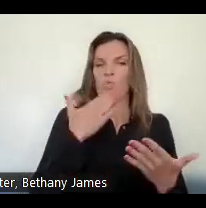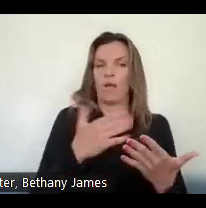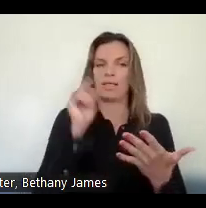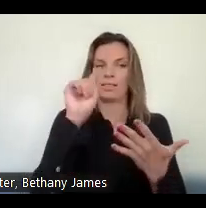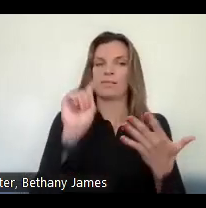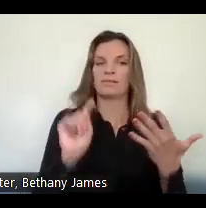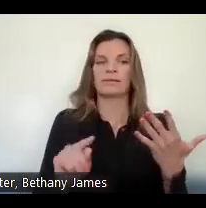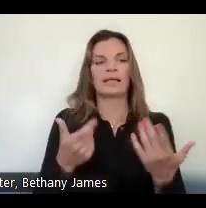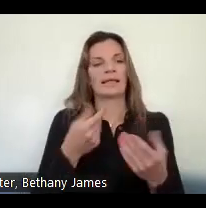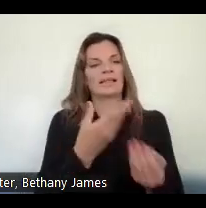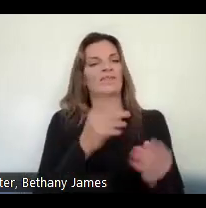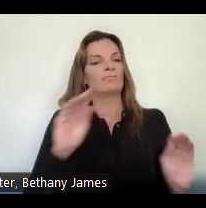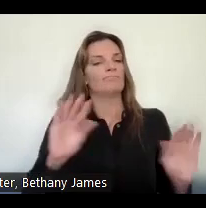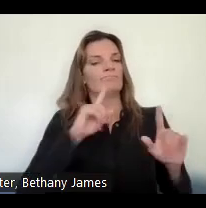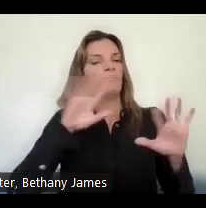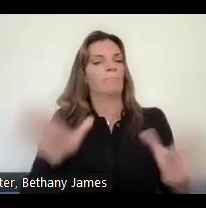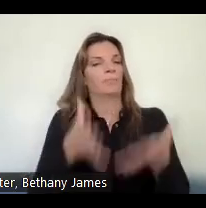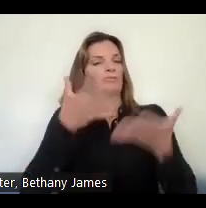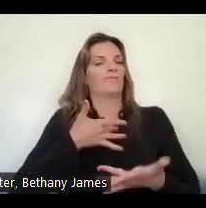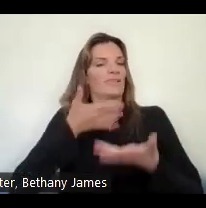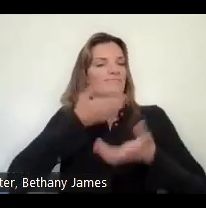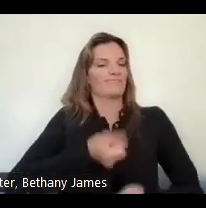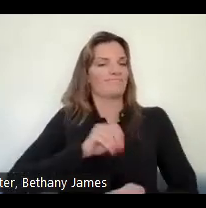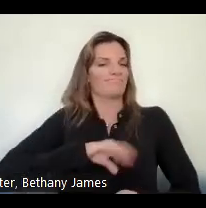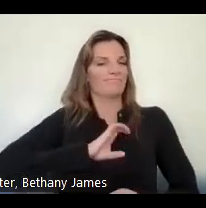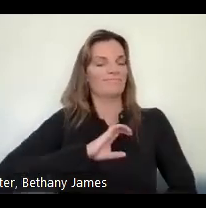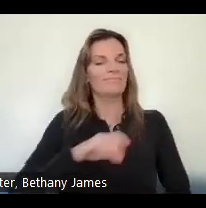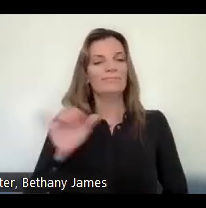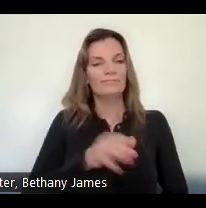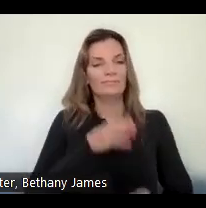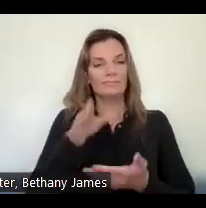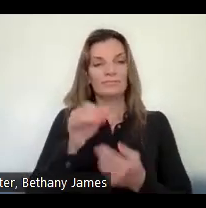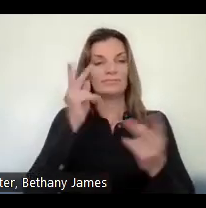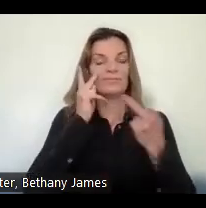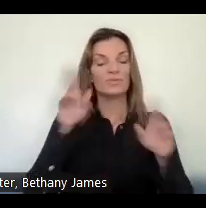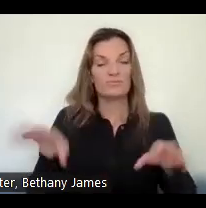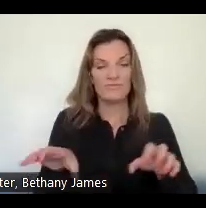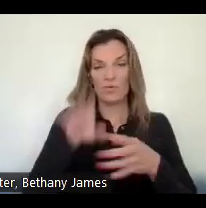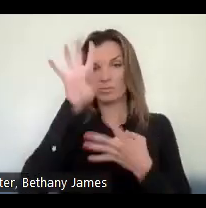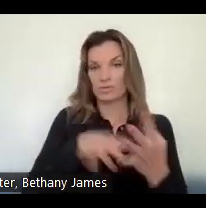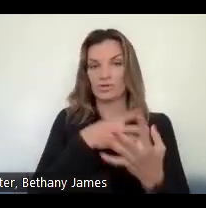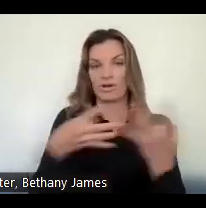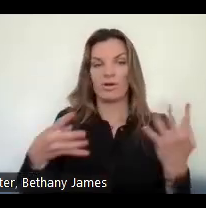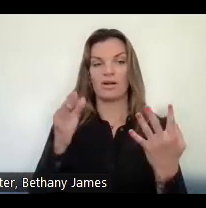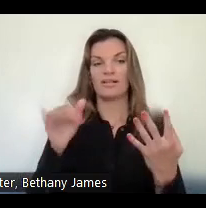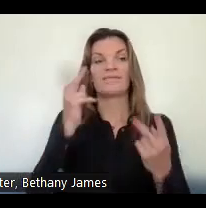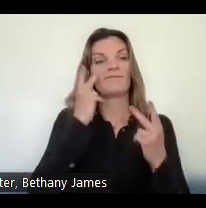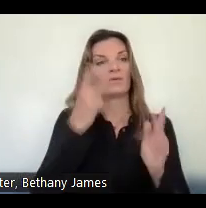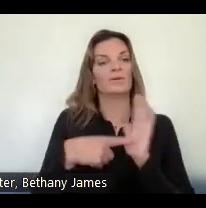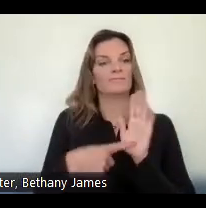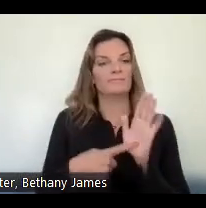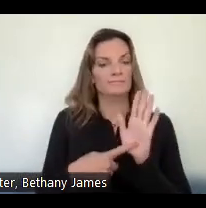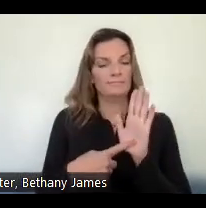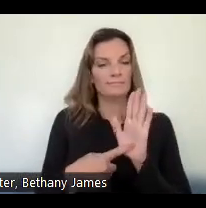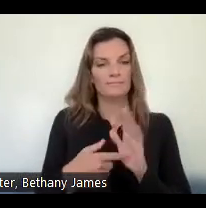little boost of confidence. Going along with that, a visual performance chart. So giving them that visual representation that may